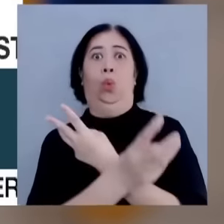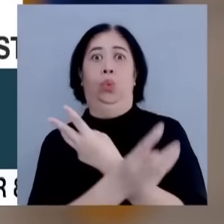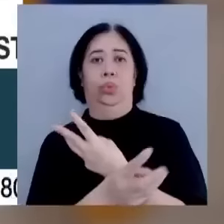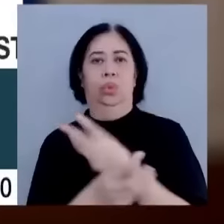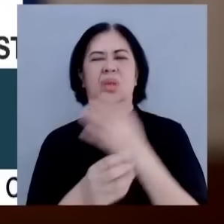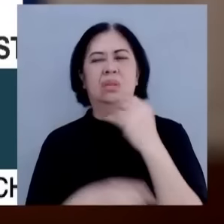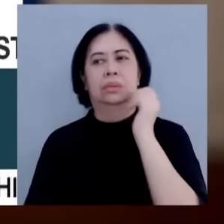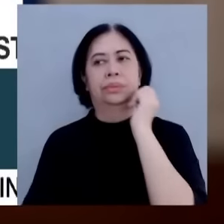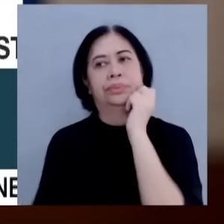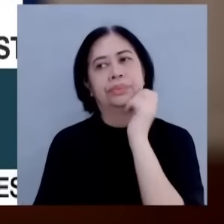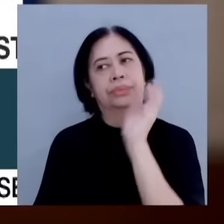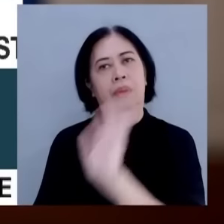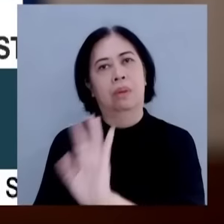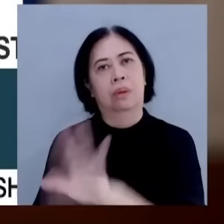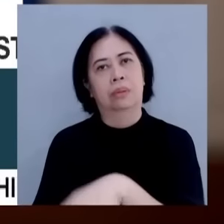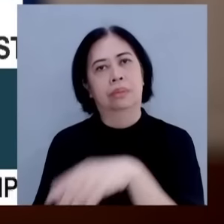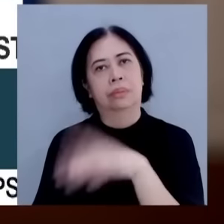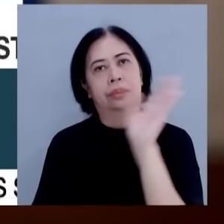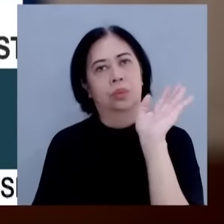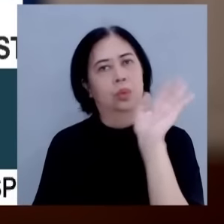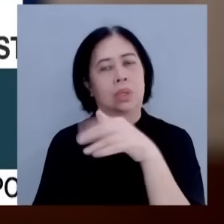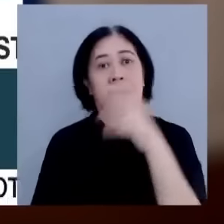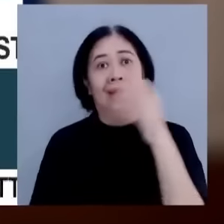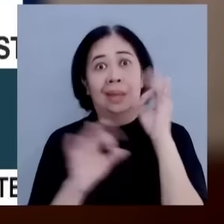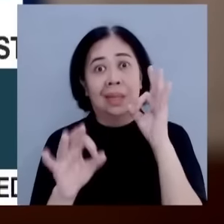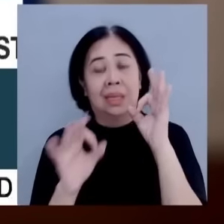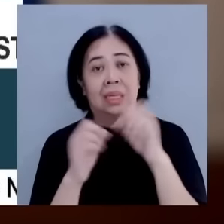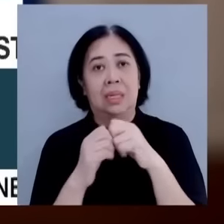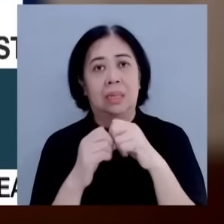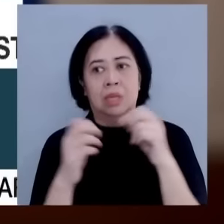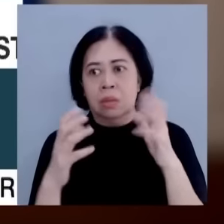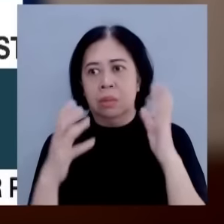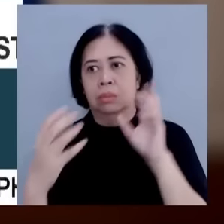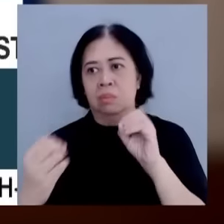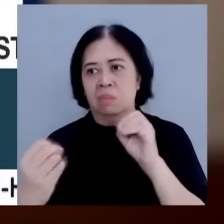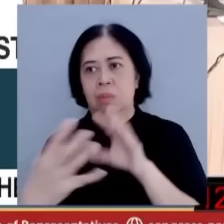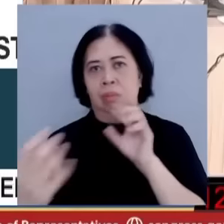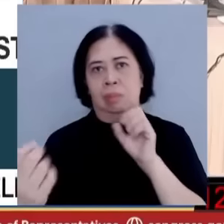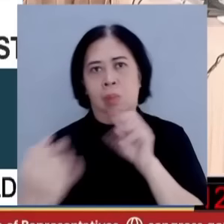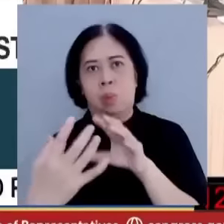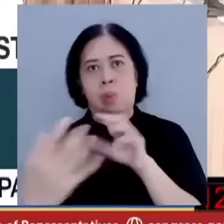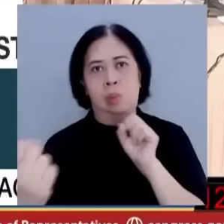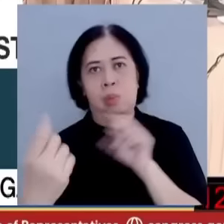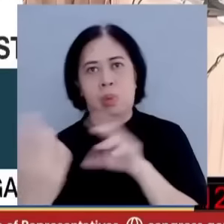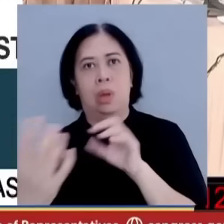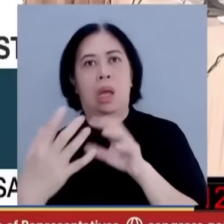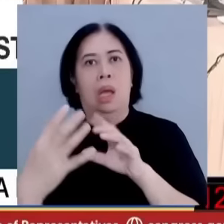magandang hindi na patulan. Kasi pagka pinatulan mo, you will be playing